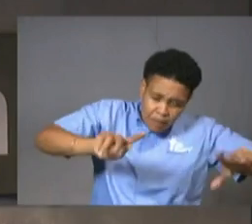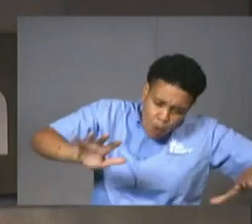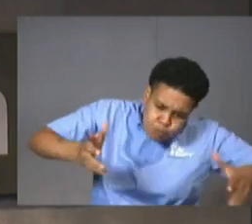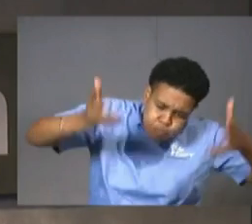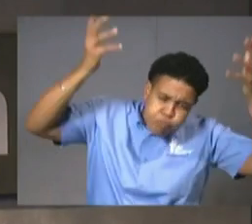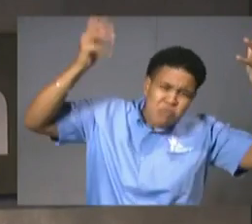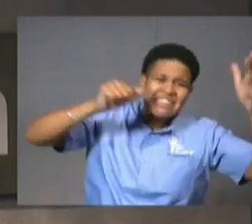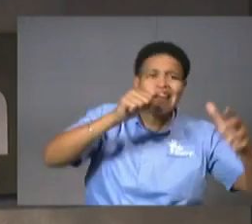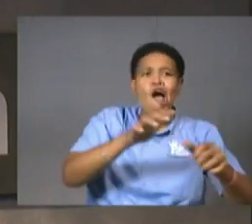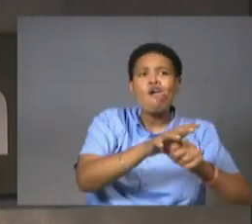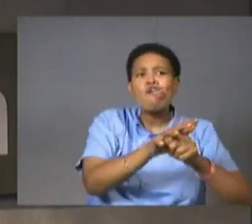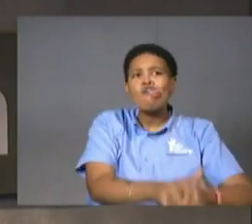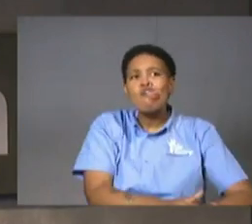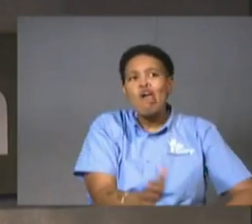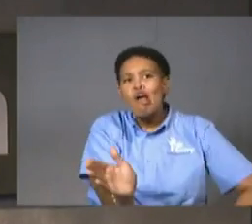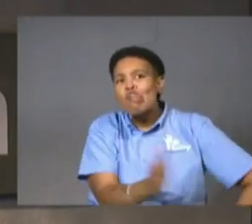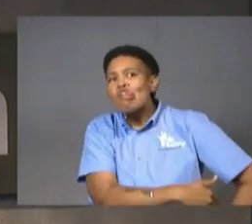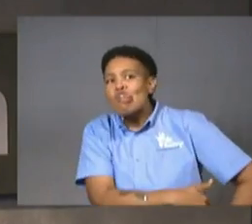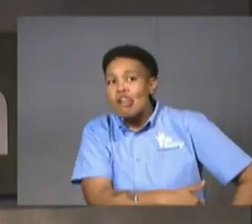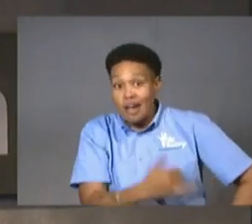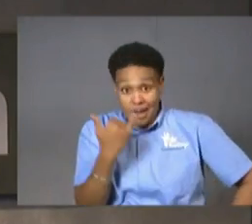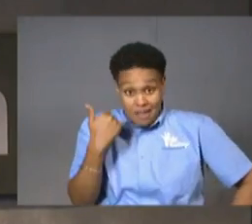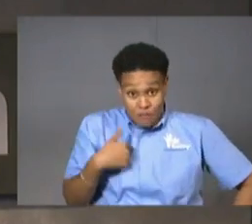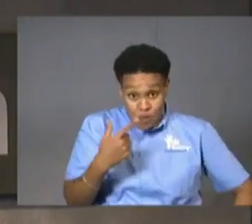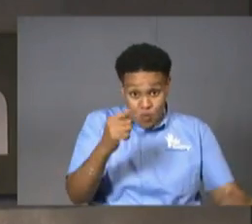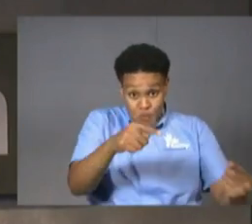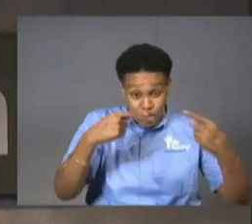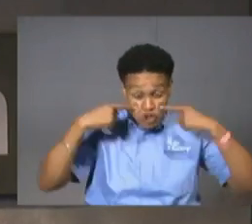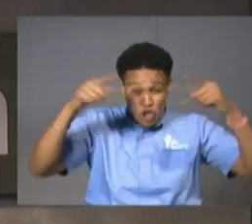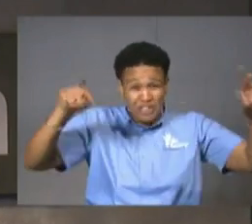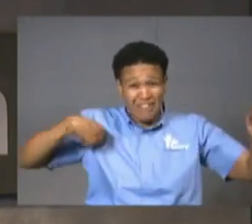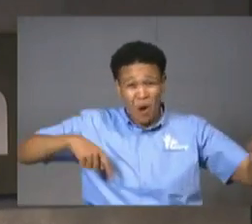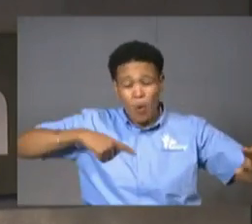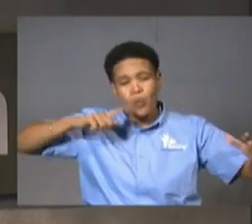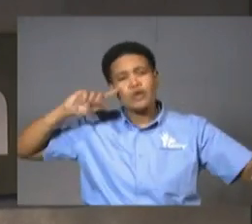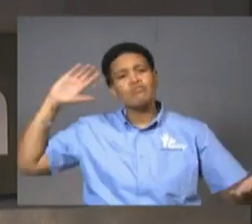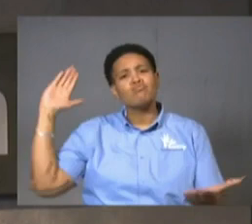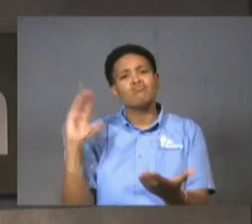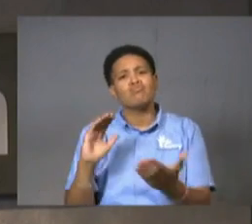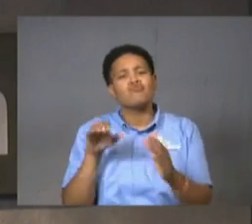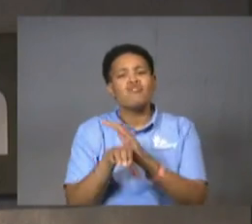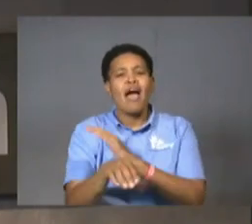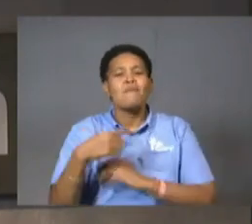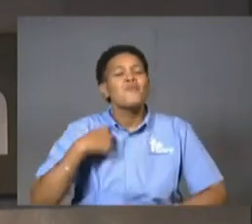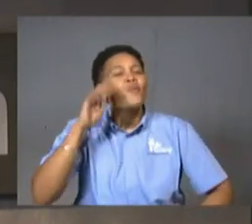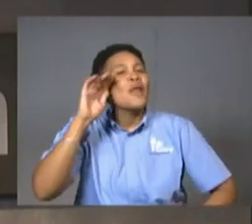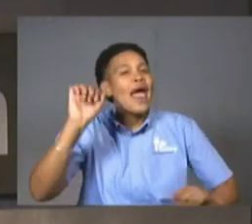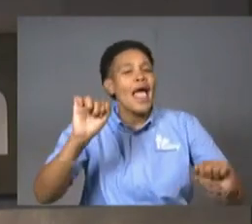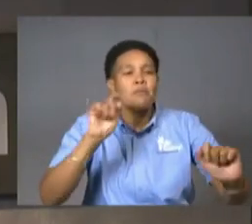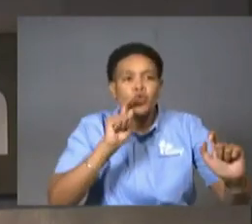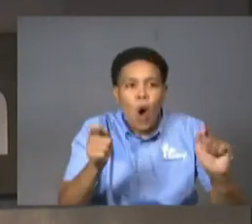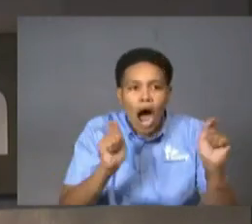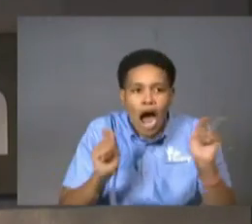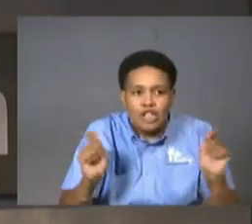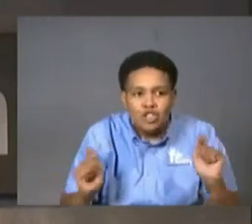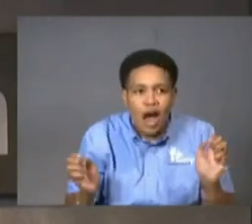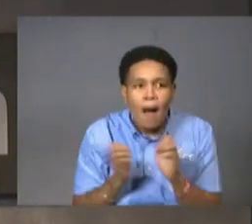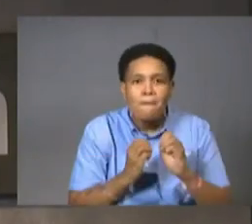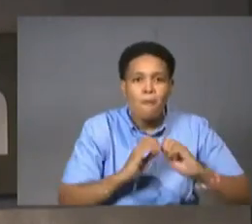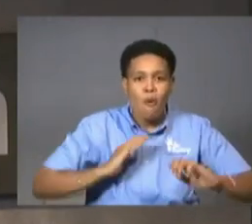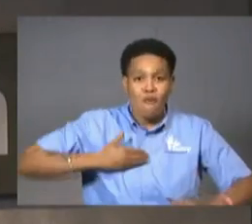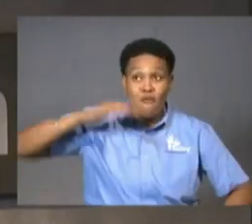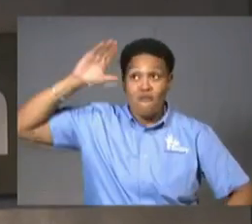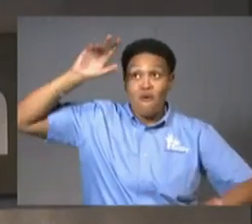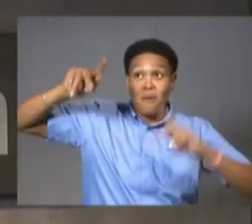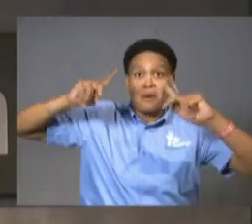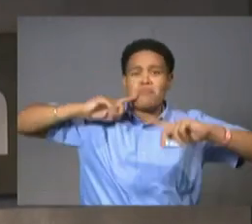not repressing them. If we do that successfully and we bring down crime, we will be able to attract more of our diaspora people